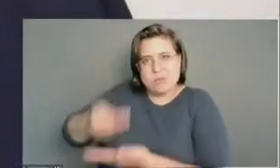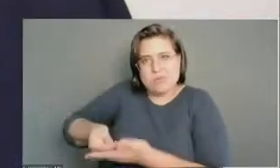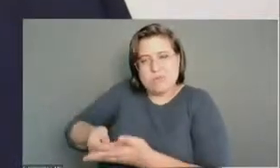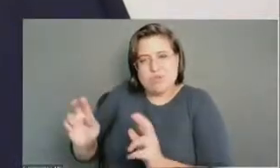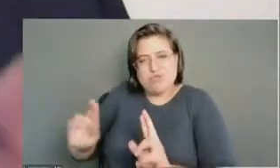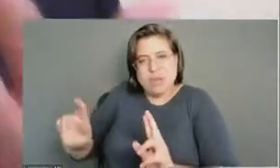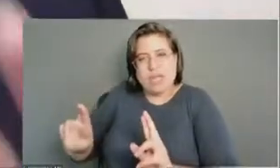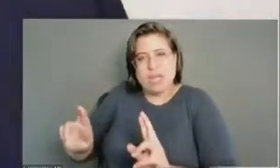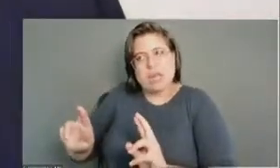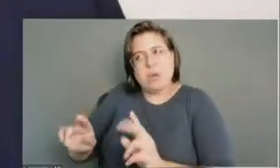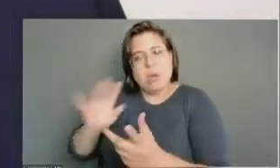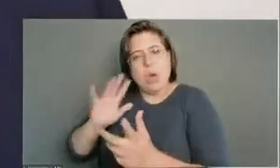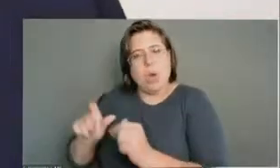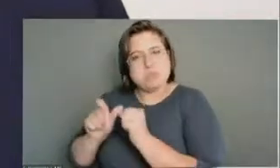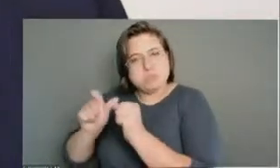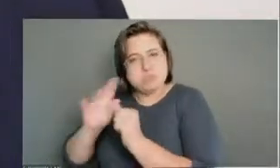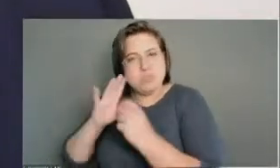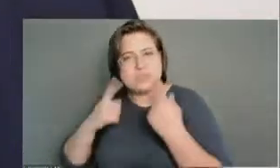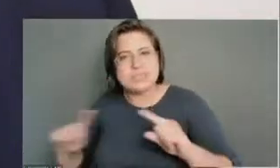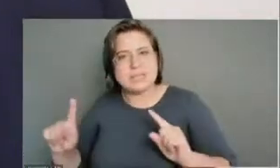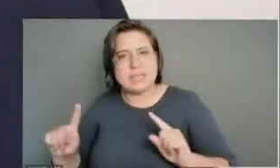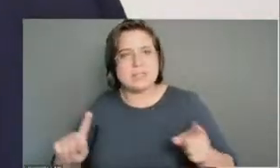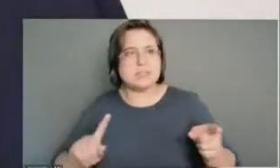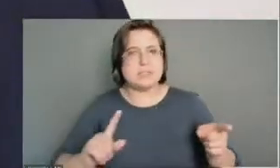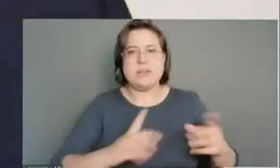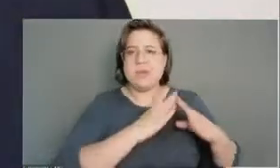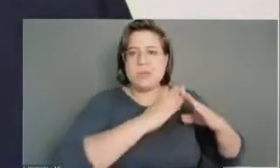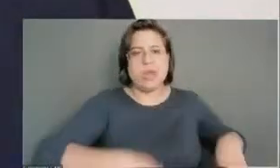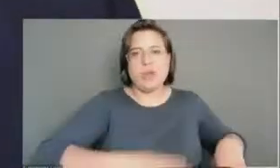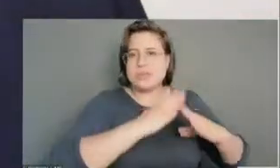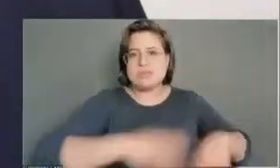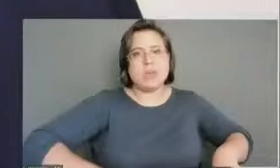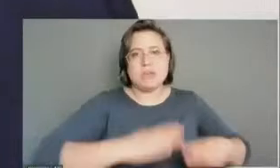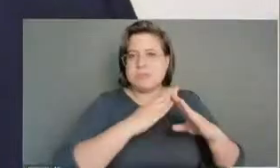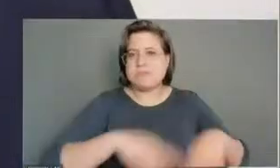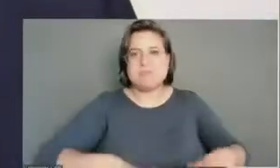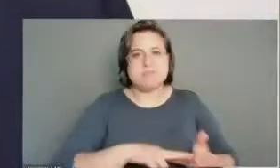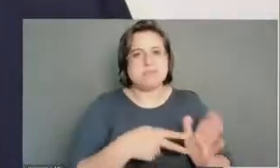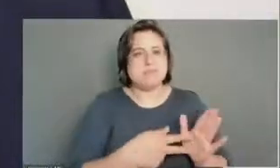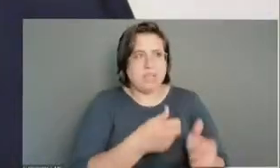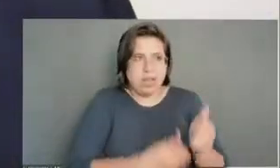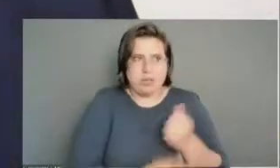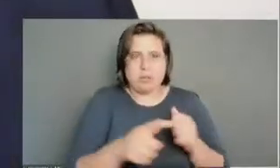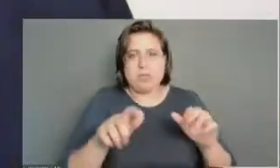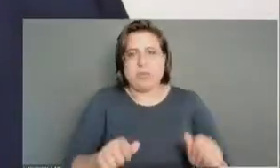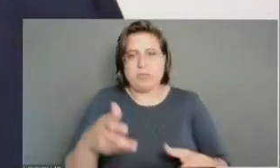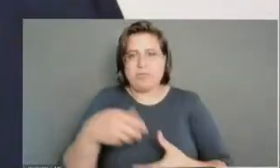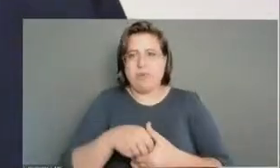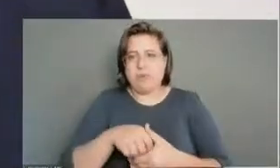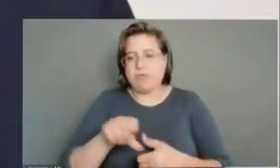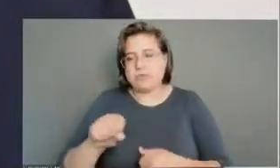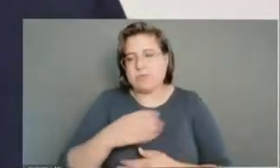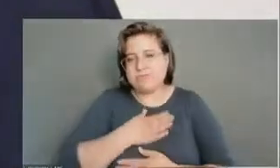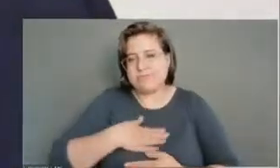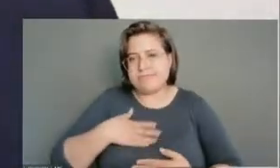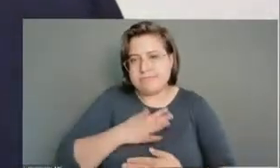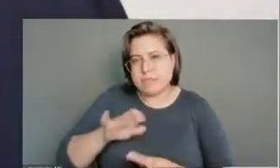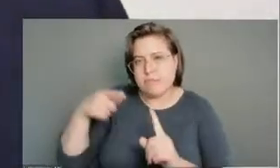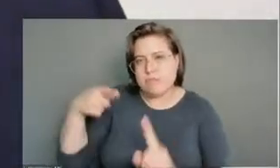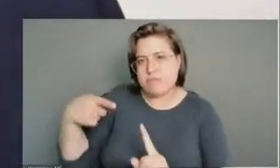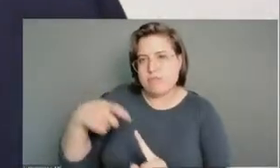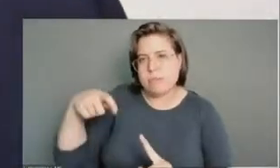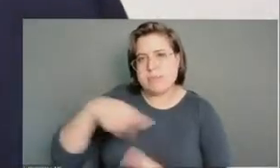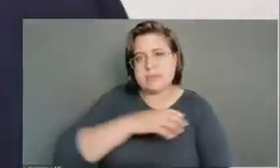through. So we have to reduce the barriers for everyone so that everyone in need can do that. So I really appreciate the attention to that from this